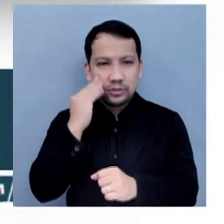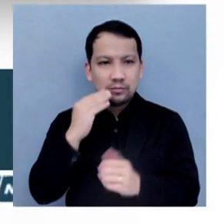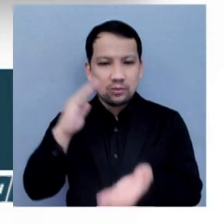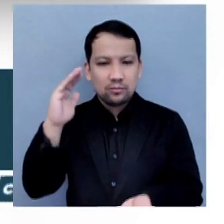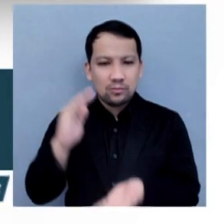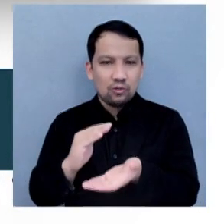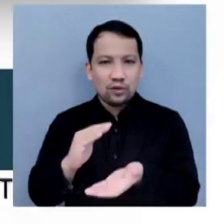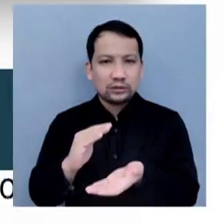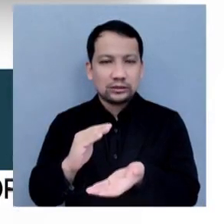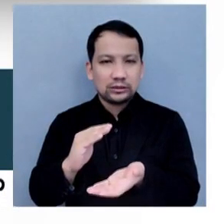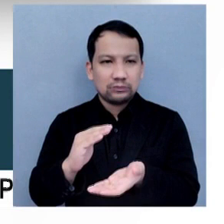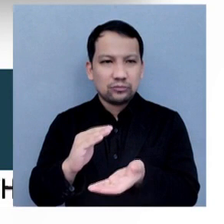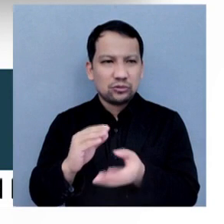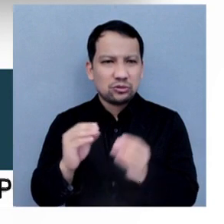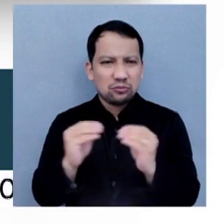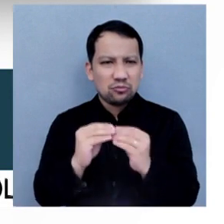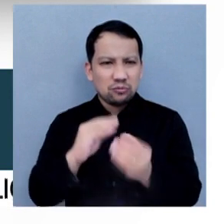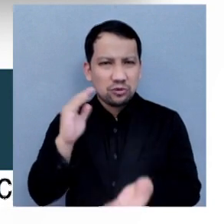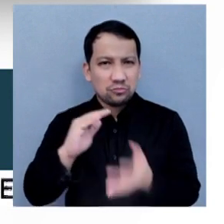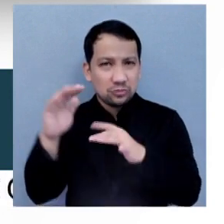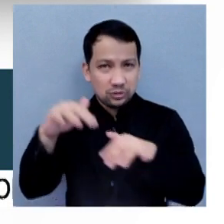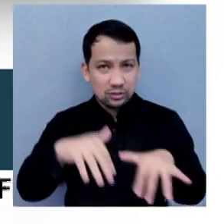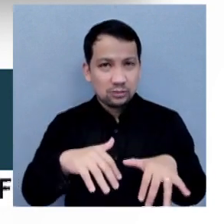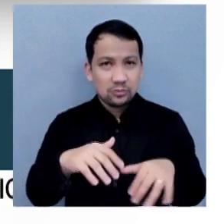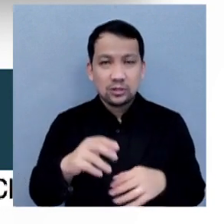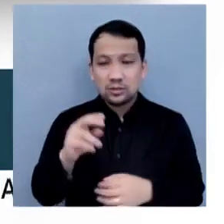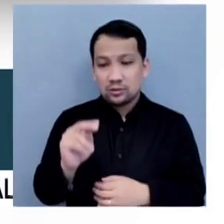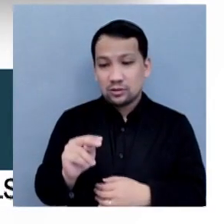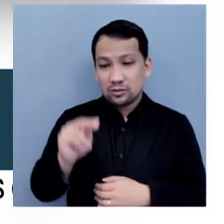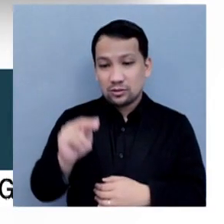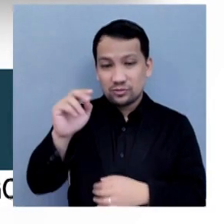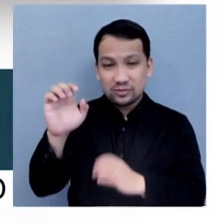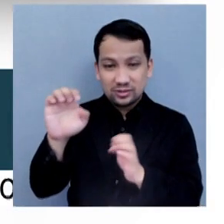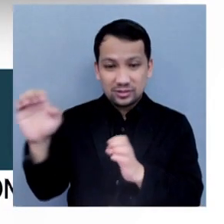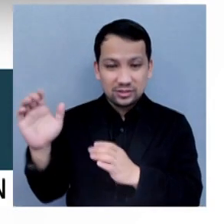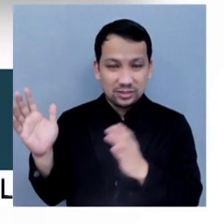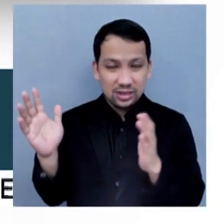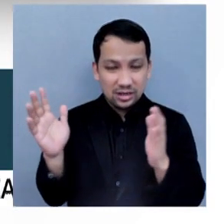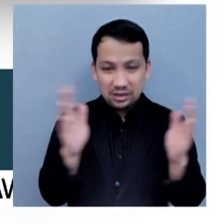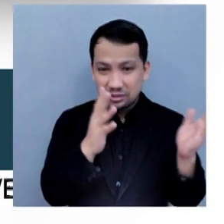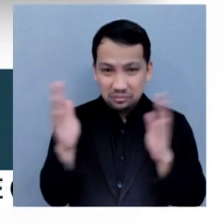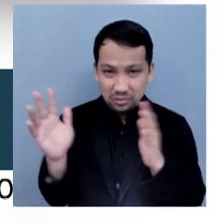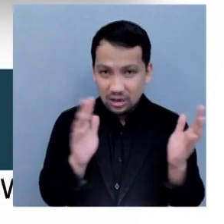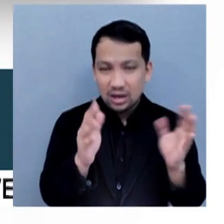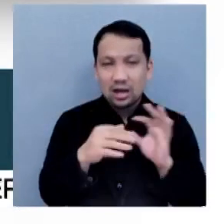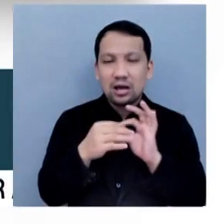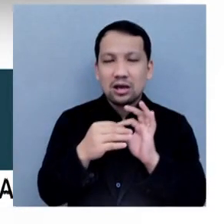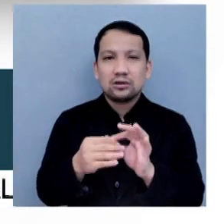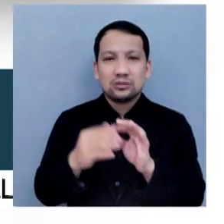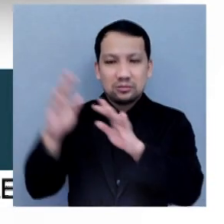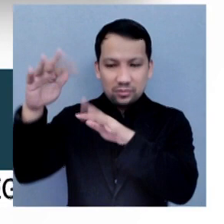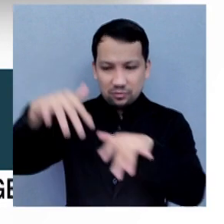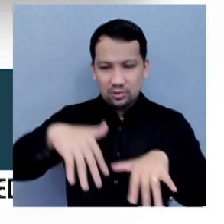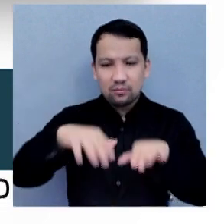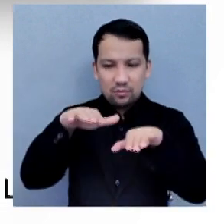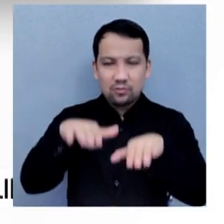nasa monsoon season tayo, yung northeast monsoon, nabawasan na yung mga landslide.